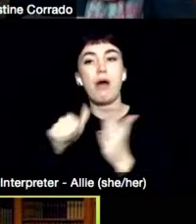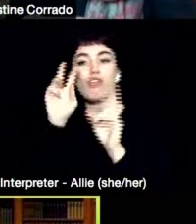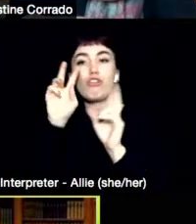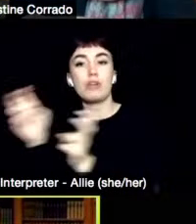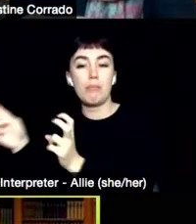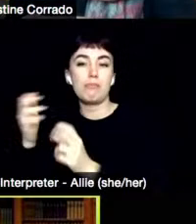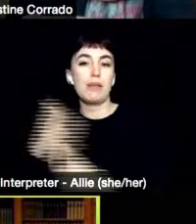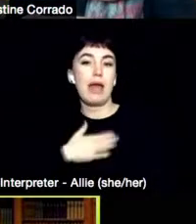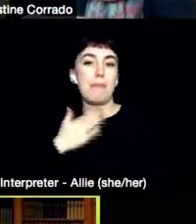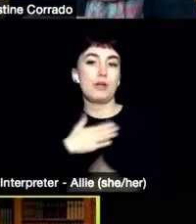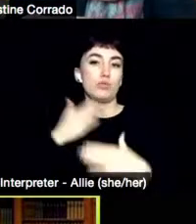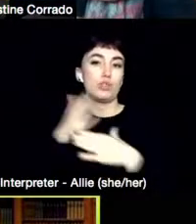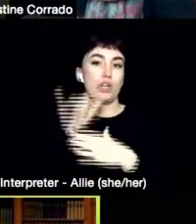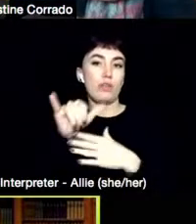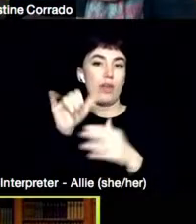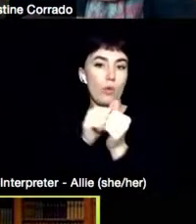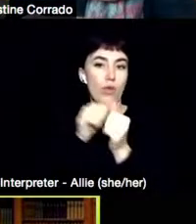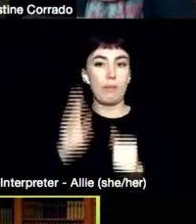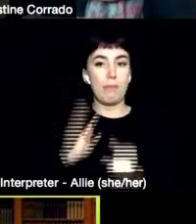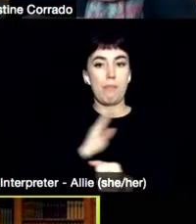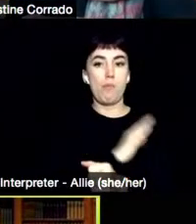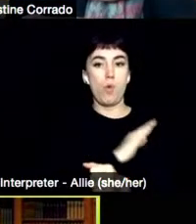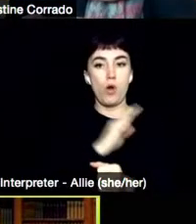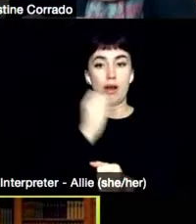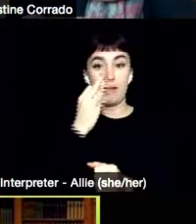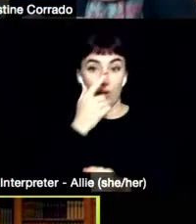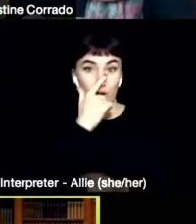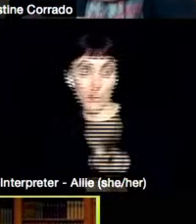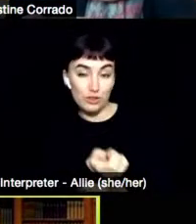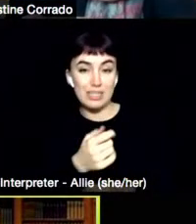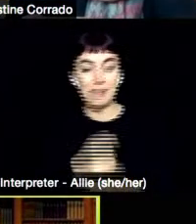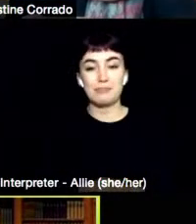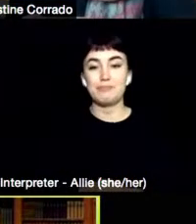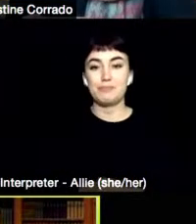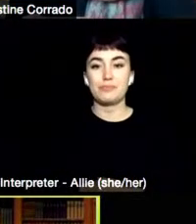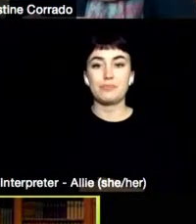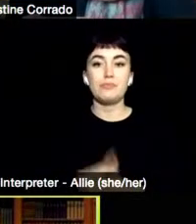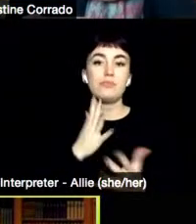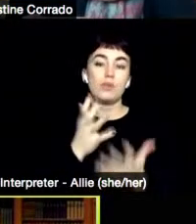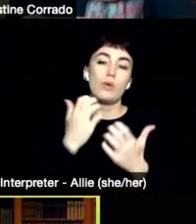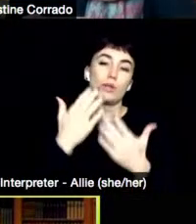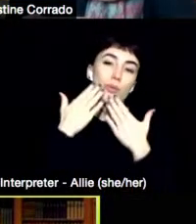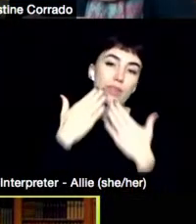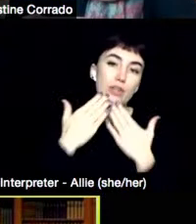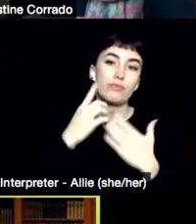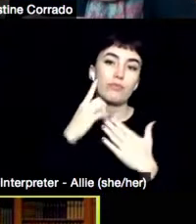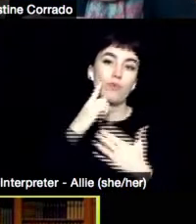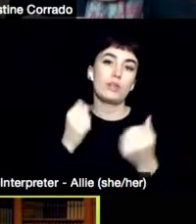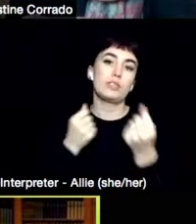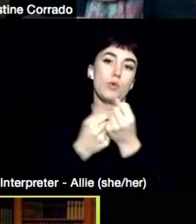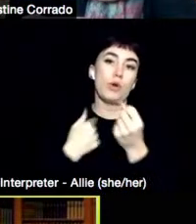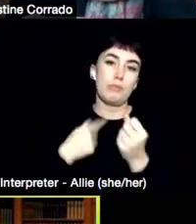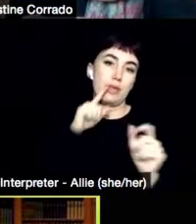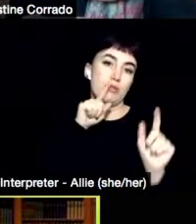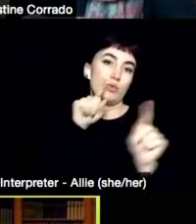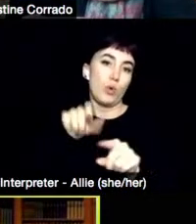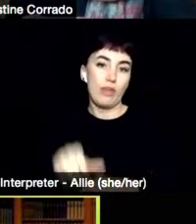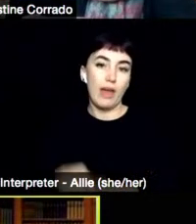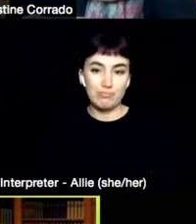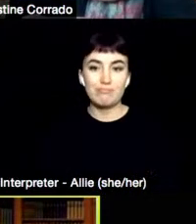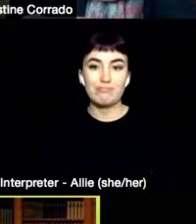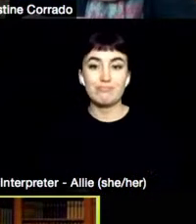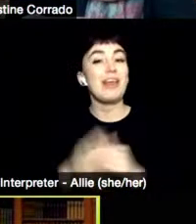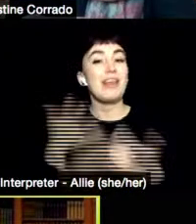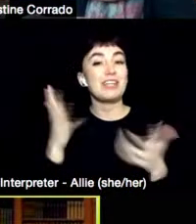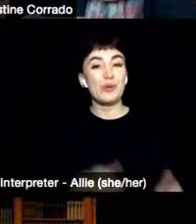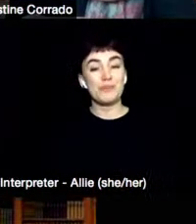happy to share that with board members if they're interested, but just wanted to say thank you for supporting me in that way. That's all I